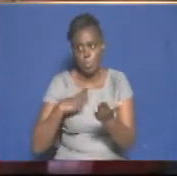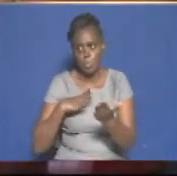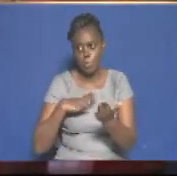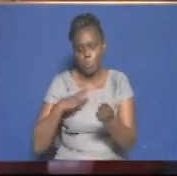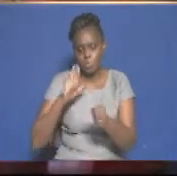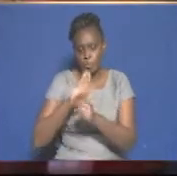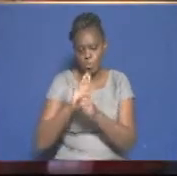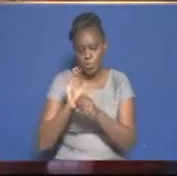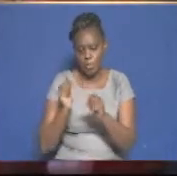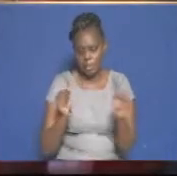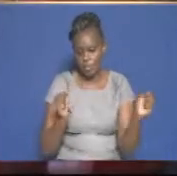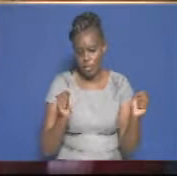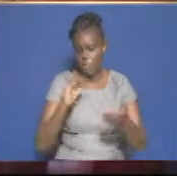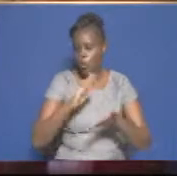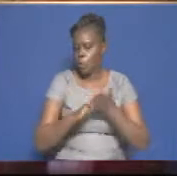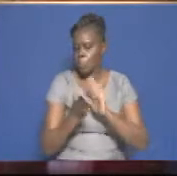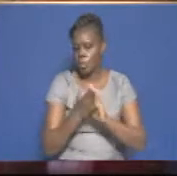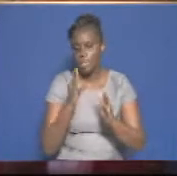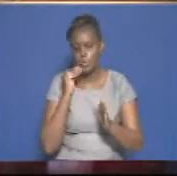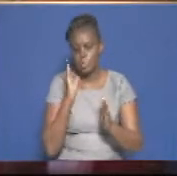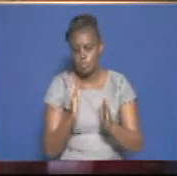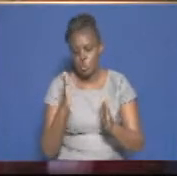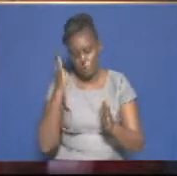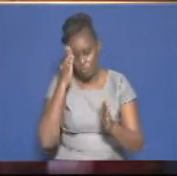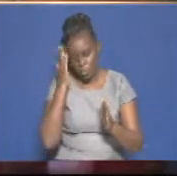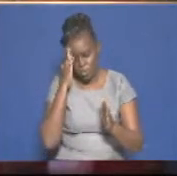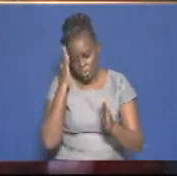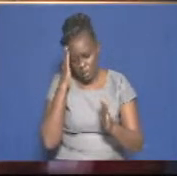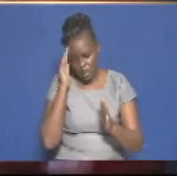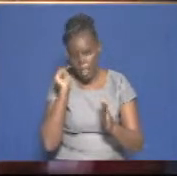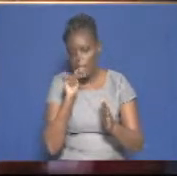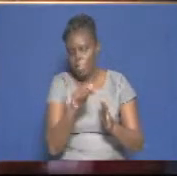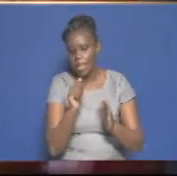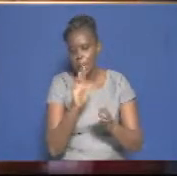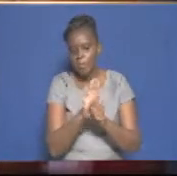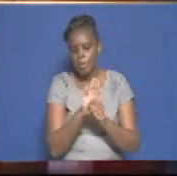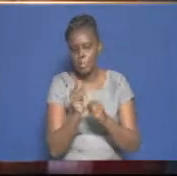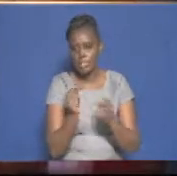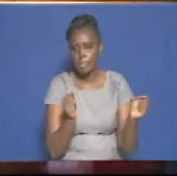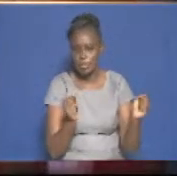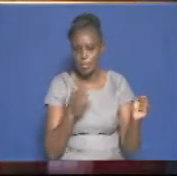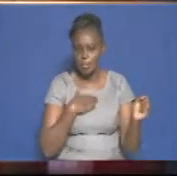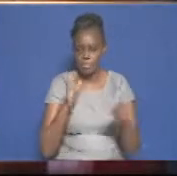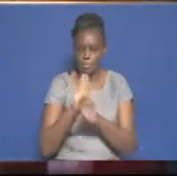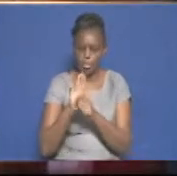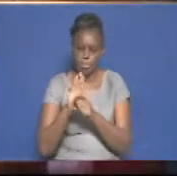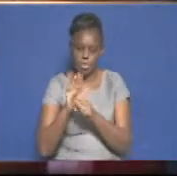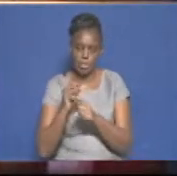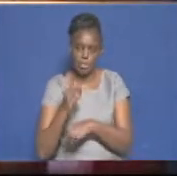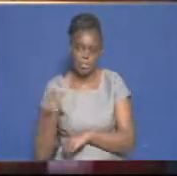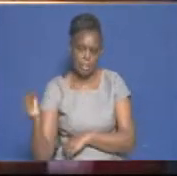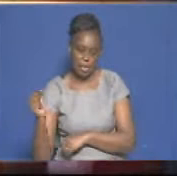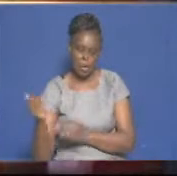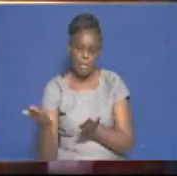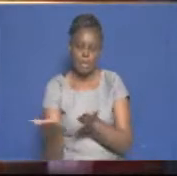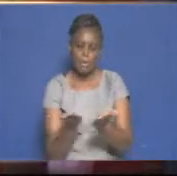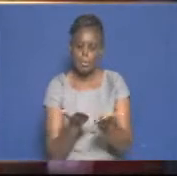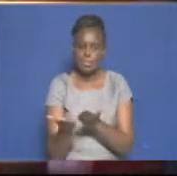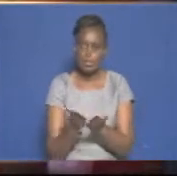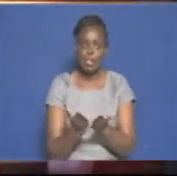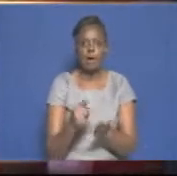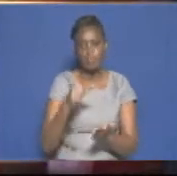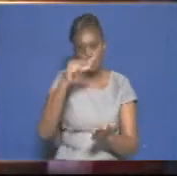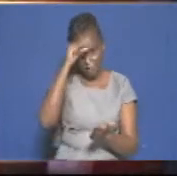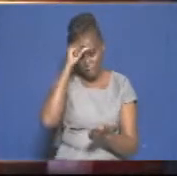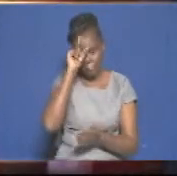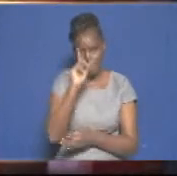minority side without, Honorable Speaker, considering that they are the minority side and this is the majority side. We serve one government and